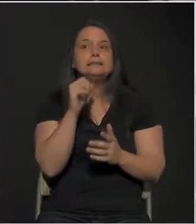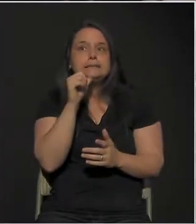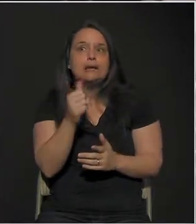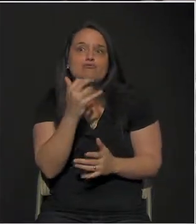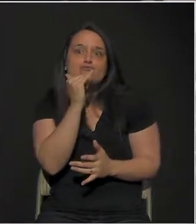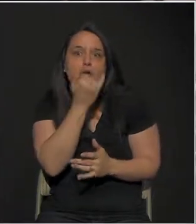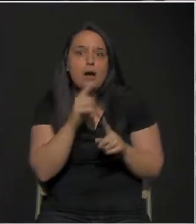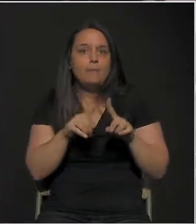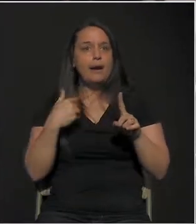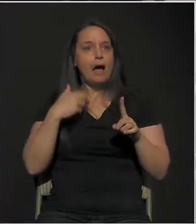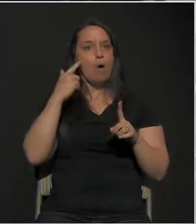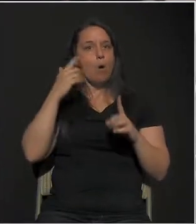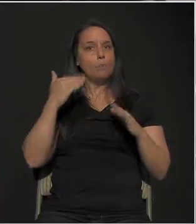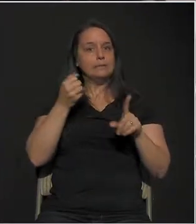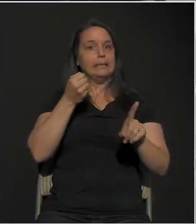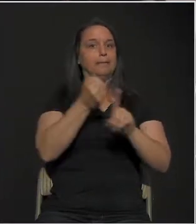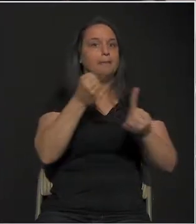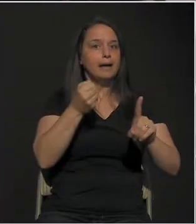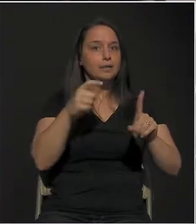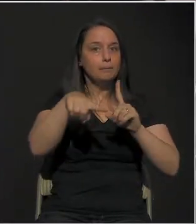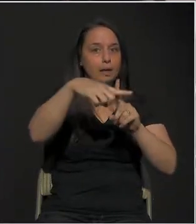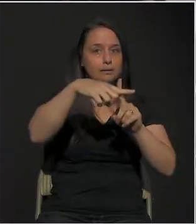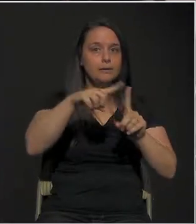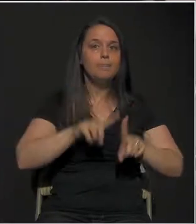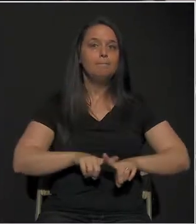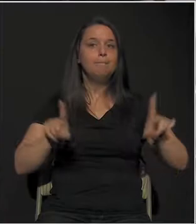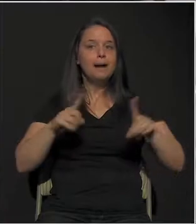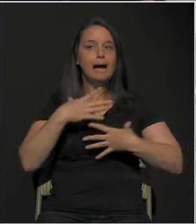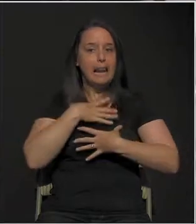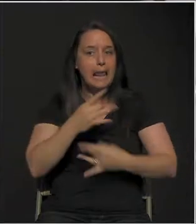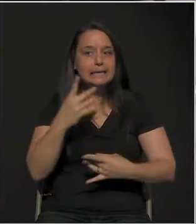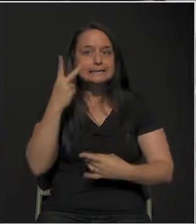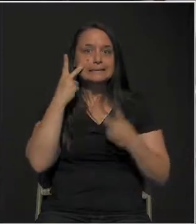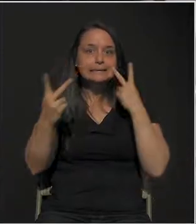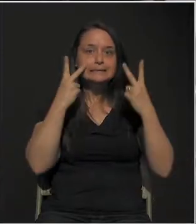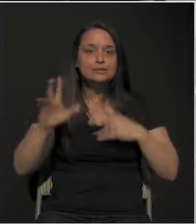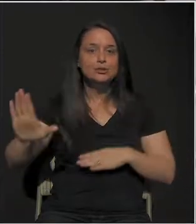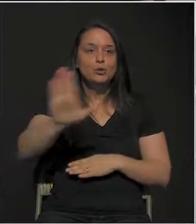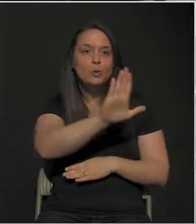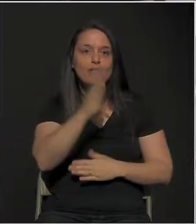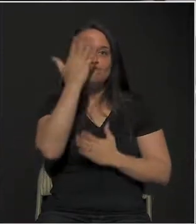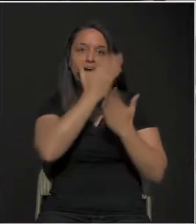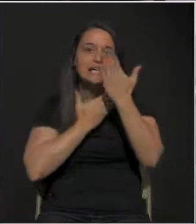it's impacting you, but I like seeing your face, and